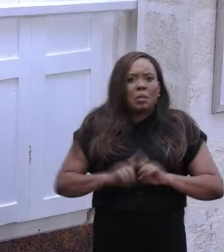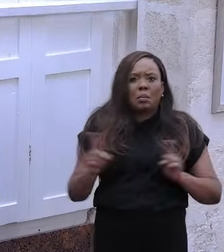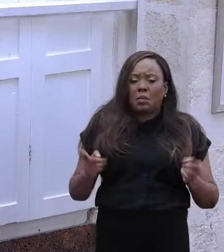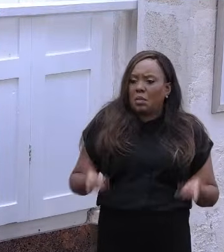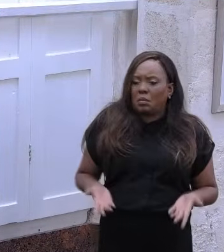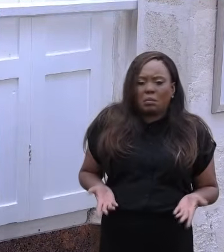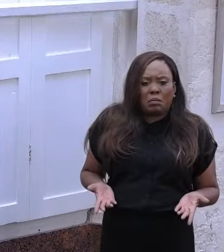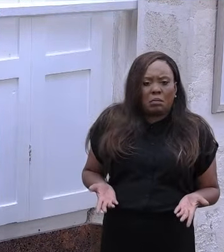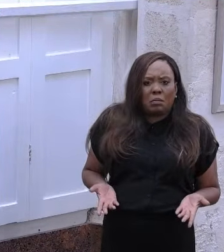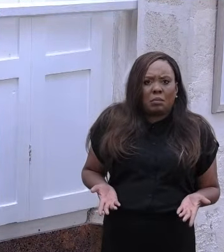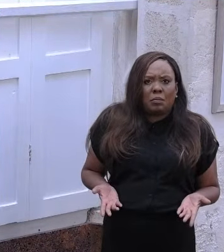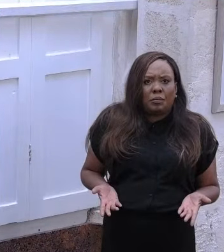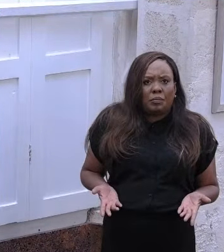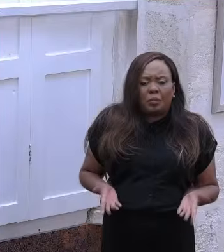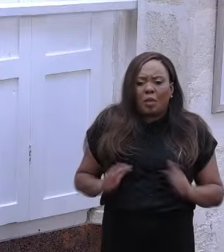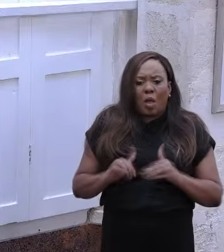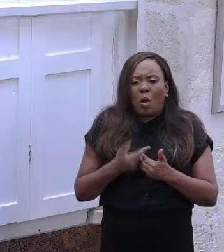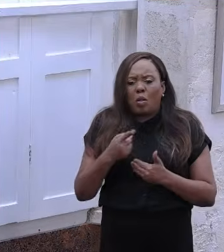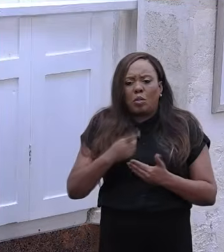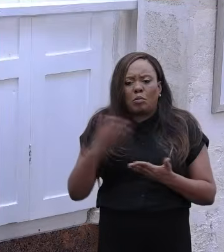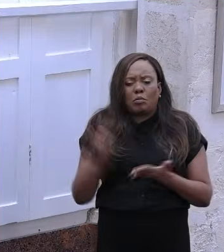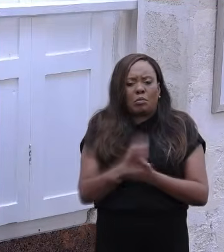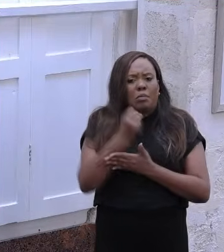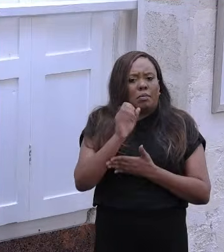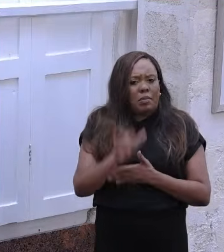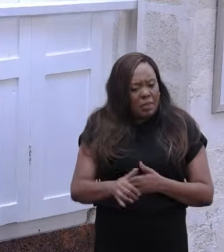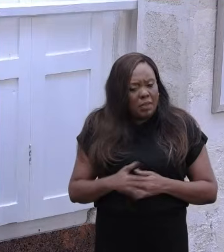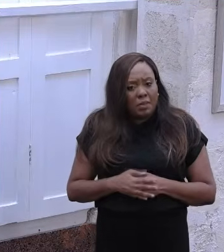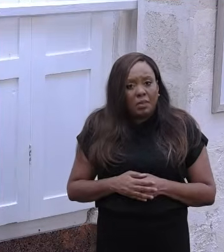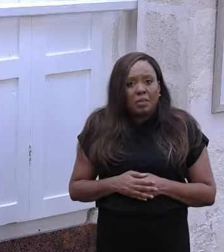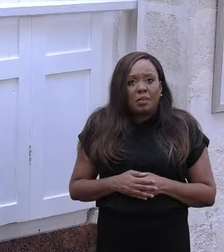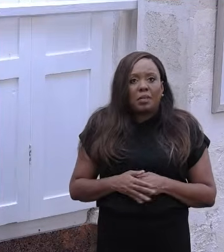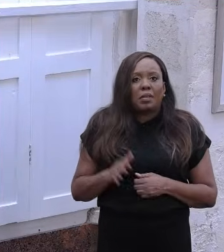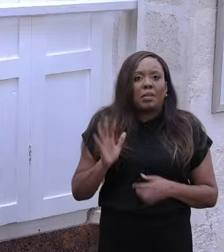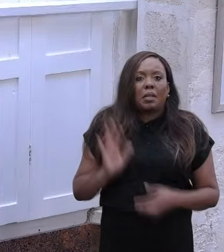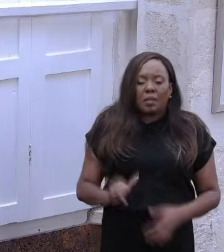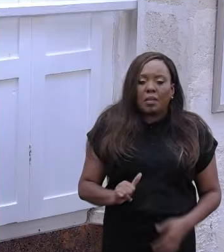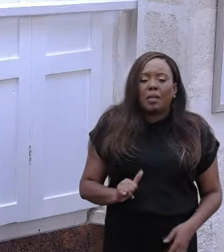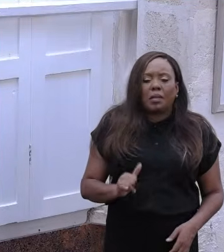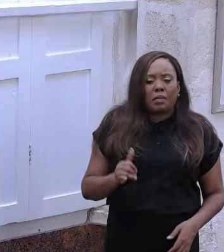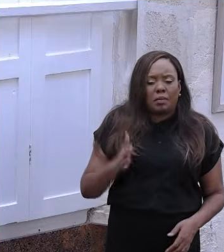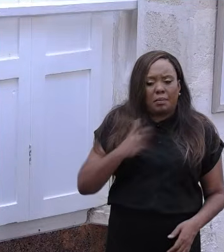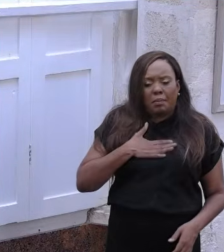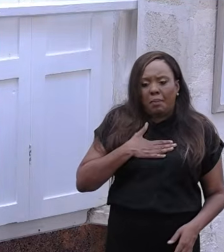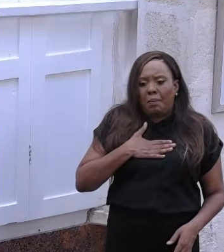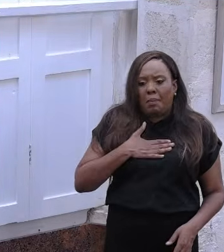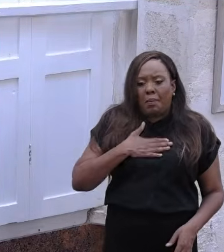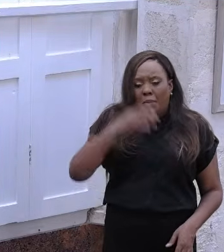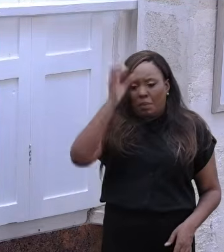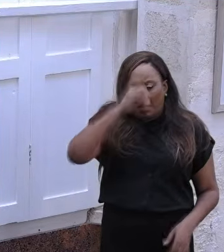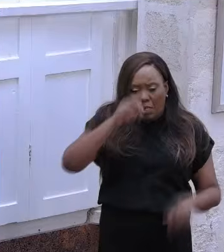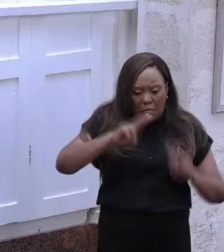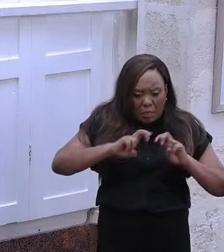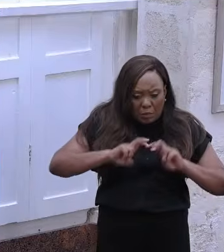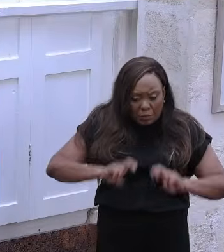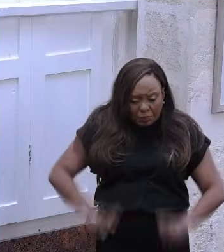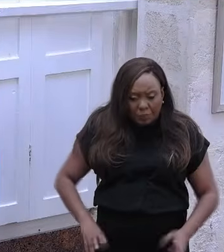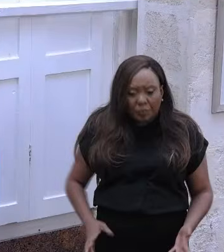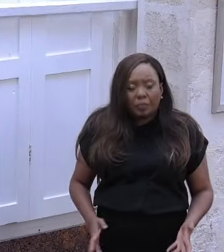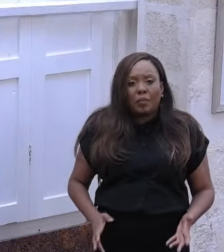should be in some way something that we think of. That is what I'm asking us to look at and make sure that we do not create